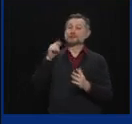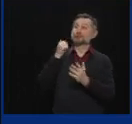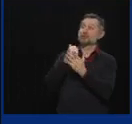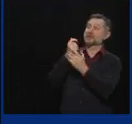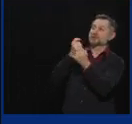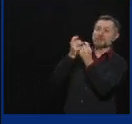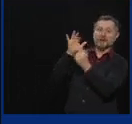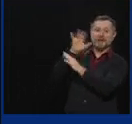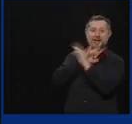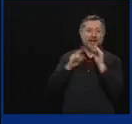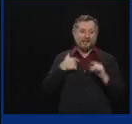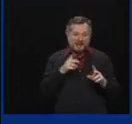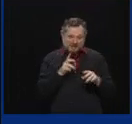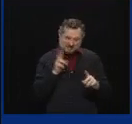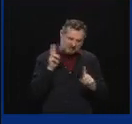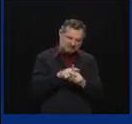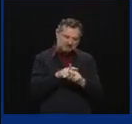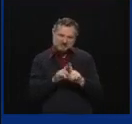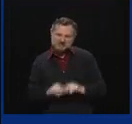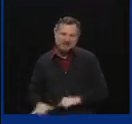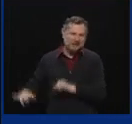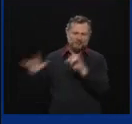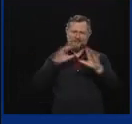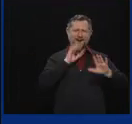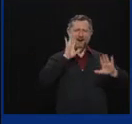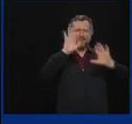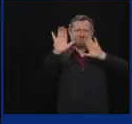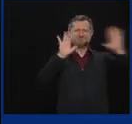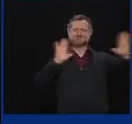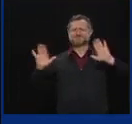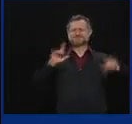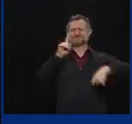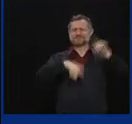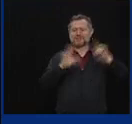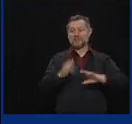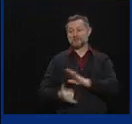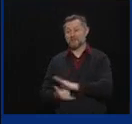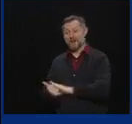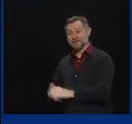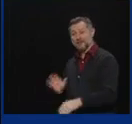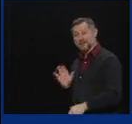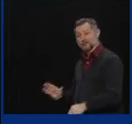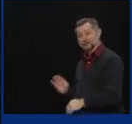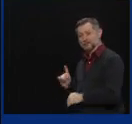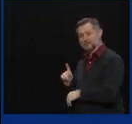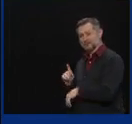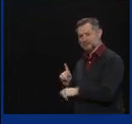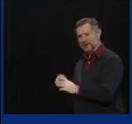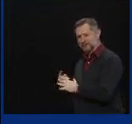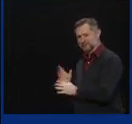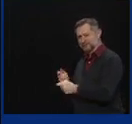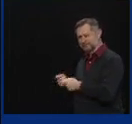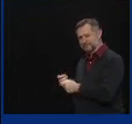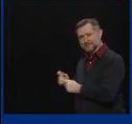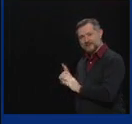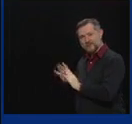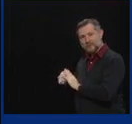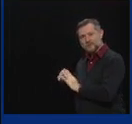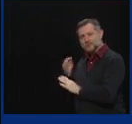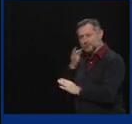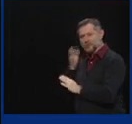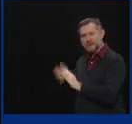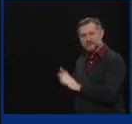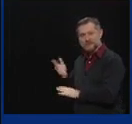are so vastly distant. I will be back in Manhattan in the next hour and a half if I can get out of here soon. I have to be at some other